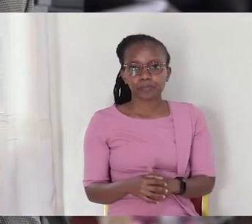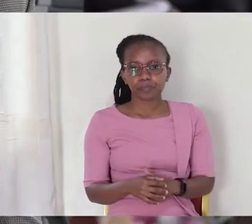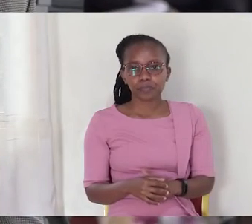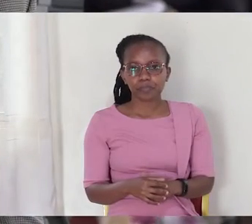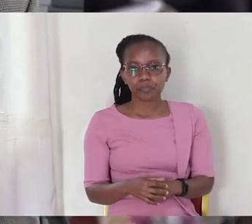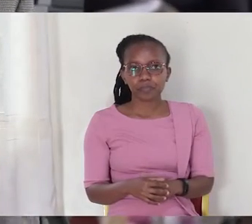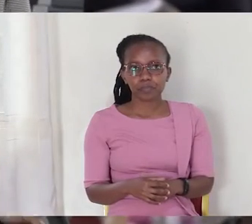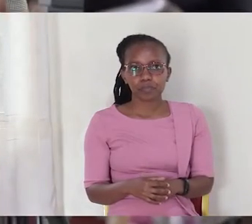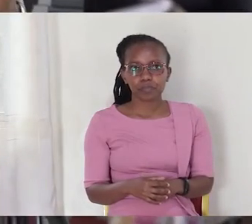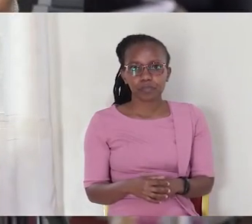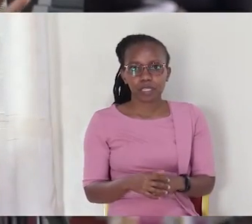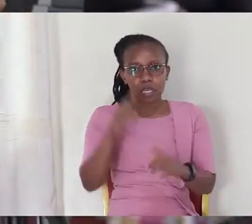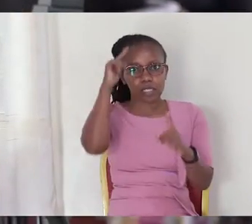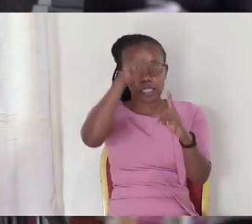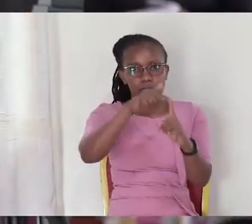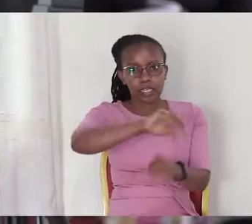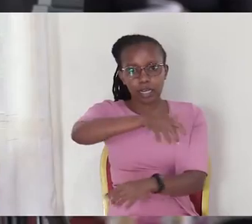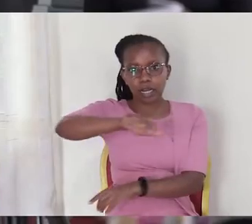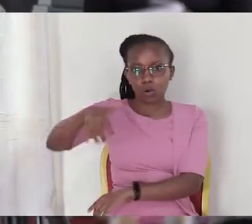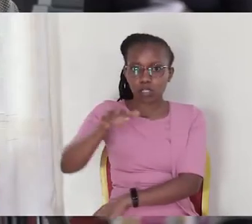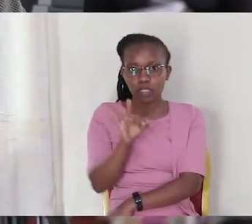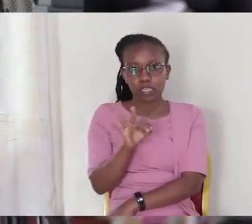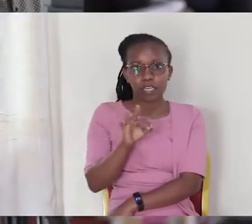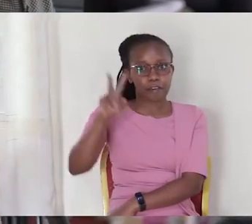2018. And we target, of course, three counties, Vihiga,